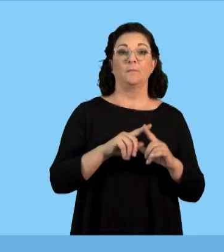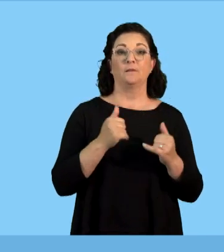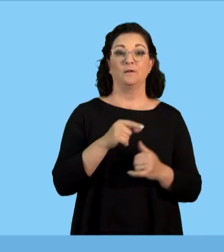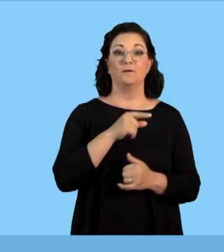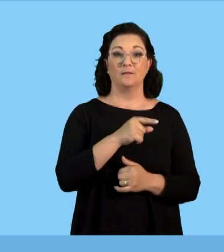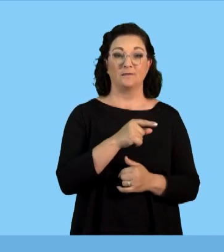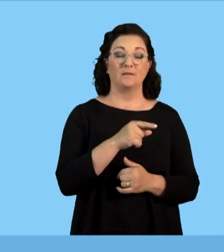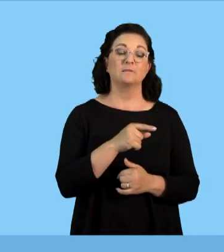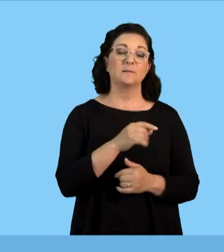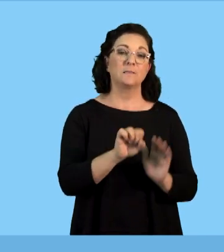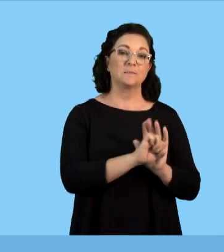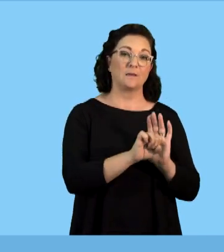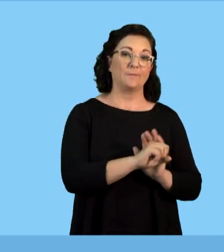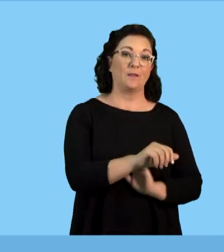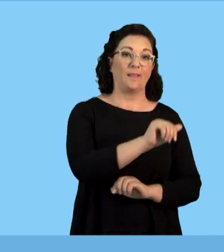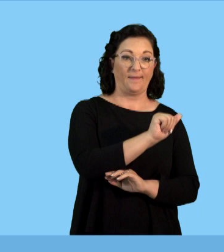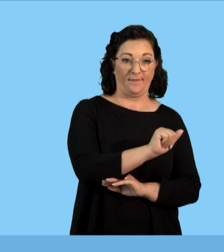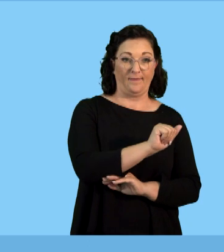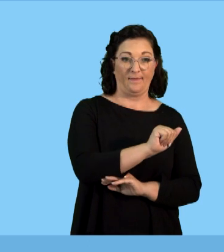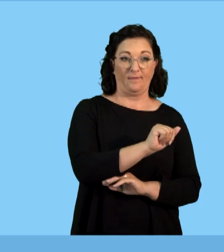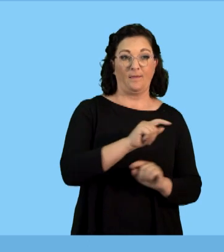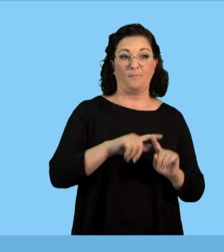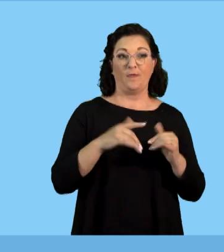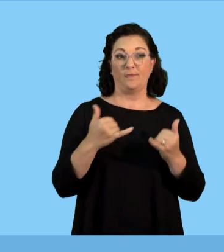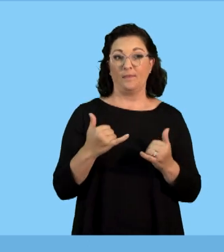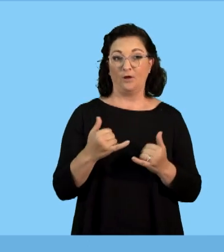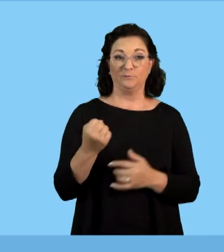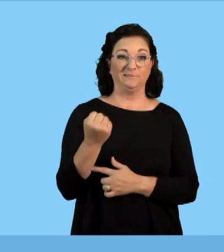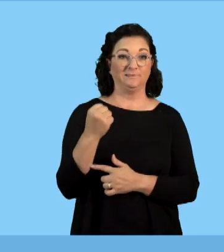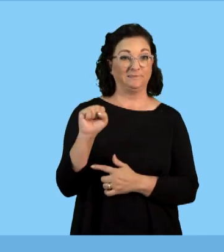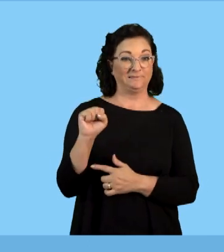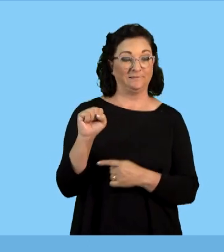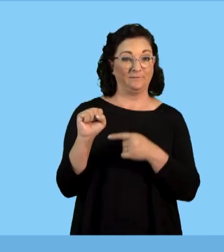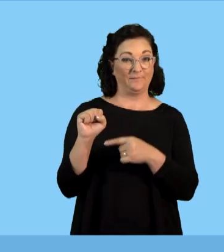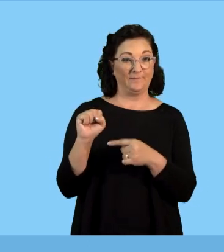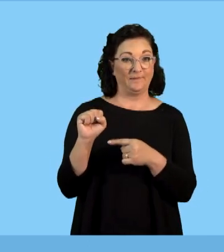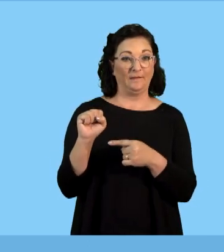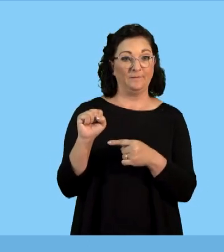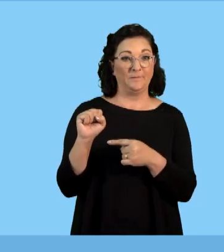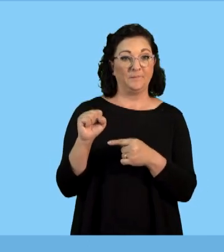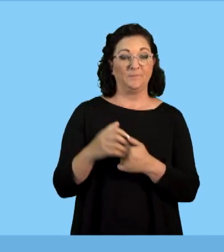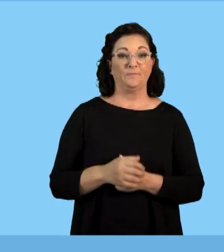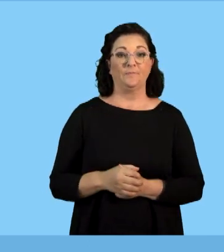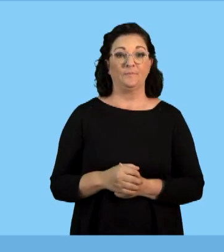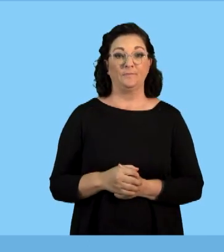and the symbol for that is capital letter A, whereas now the resistance,